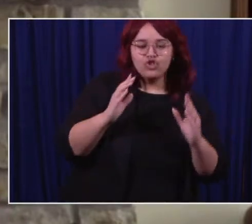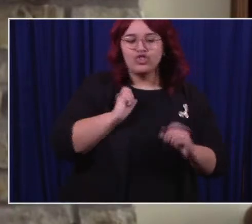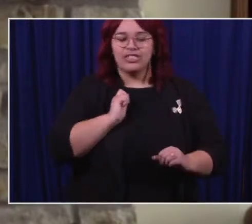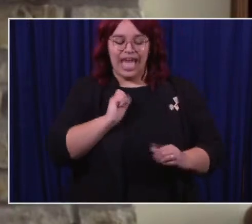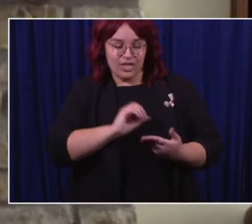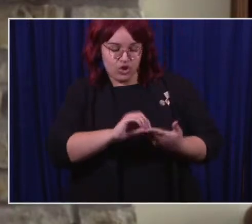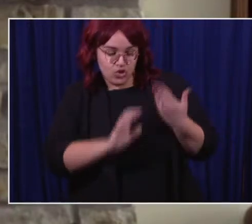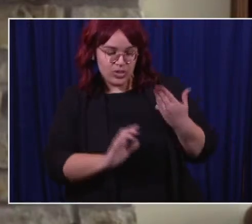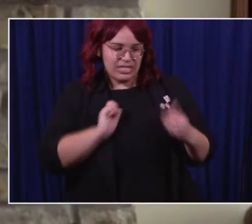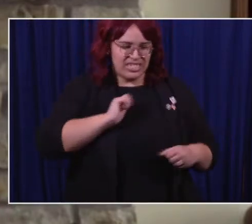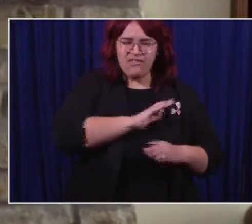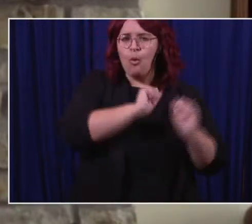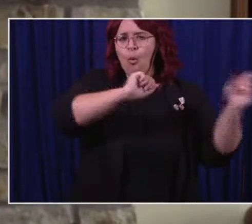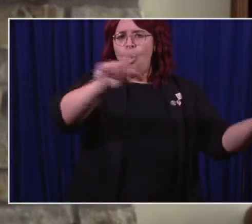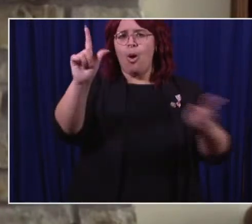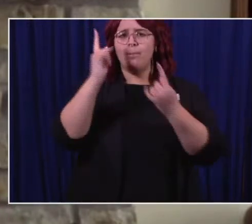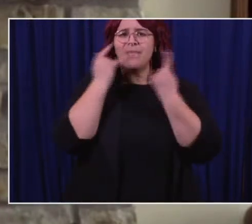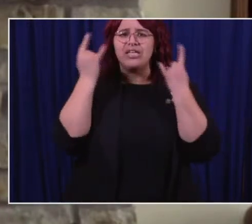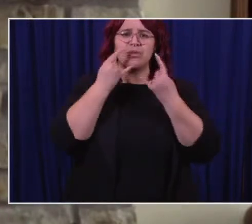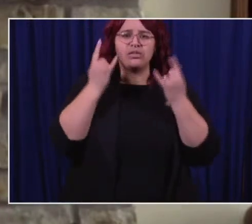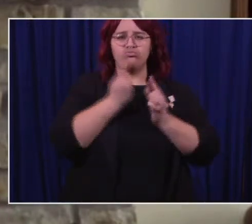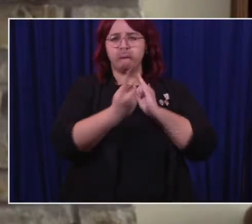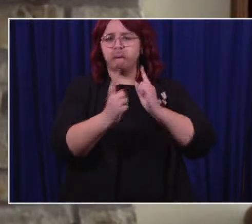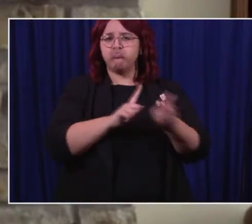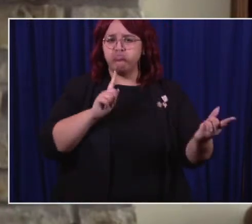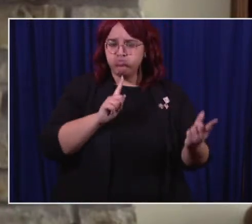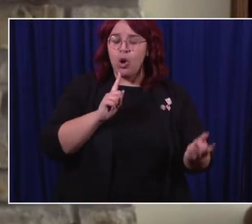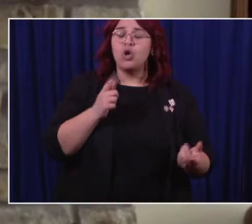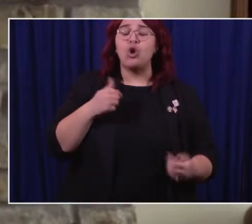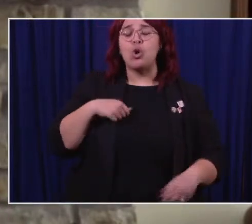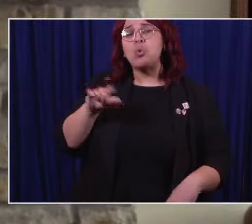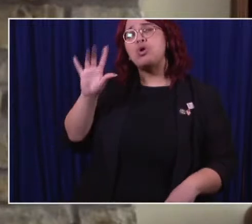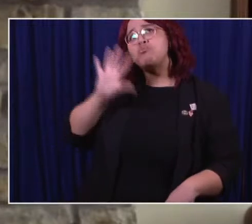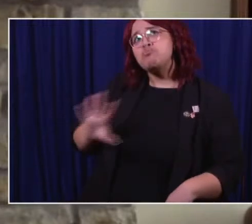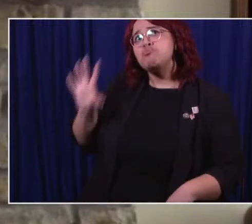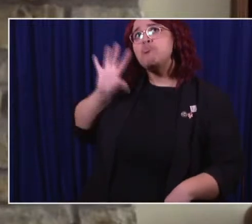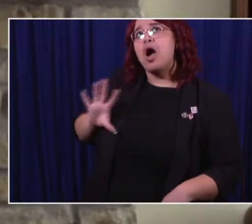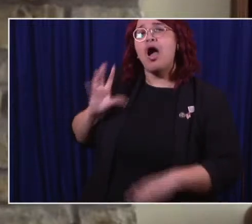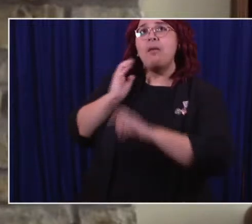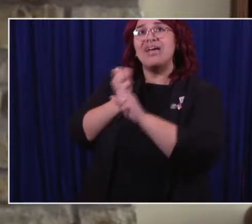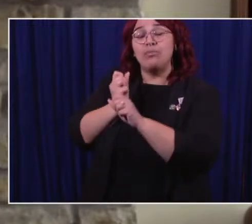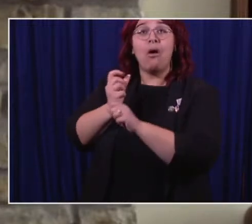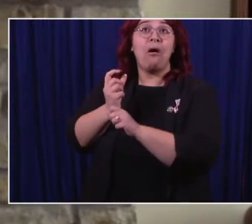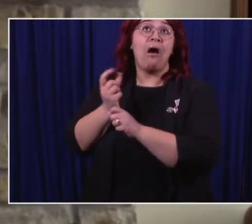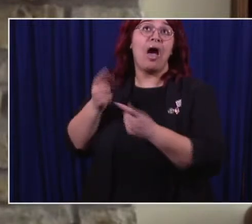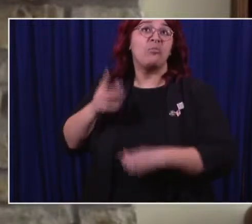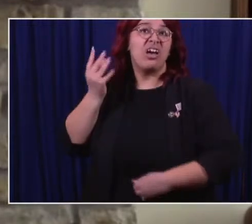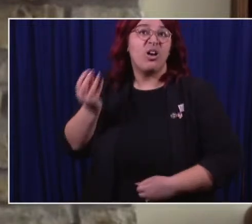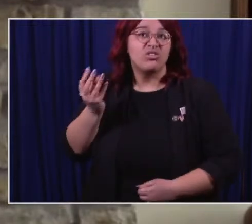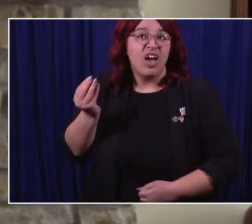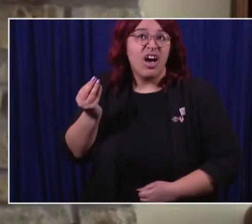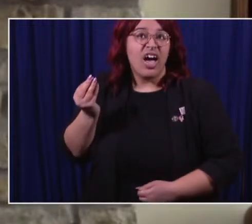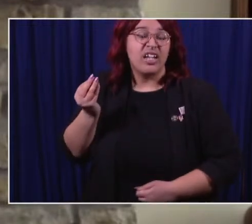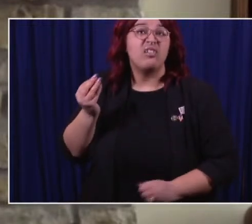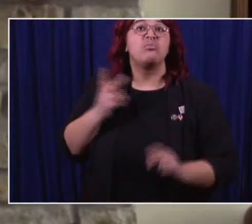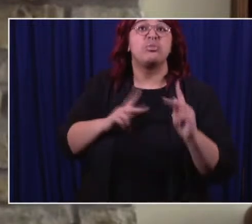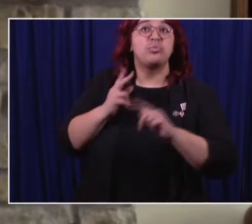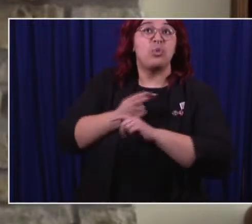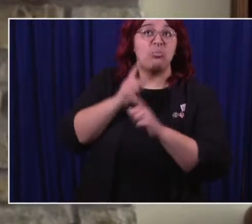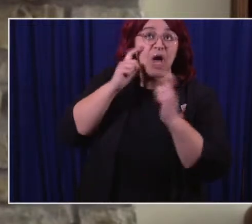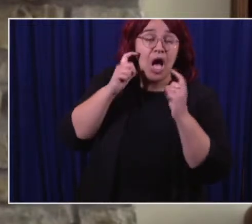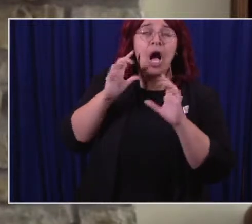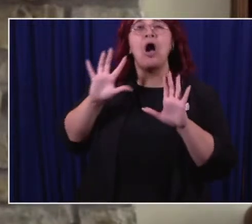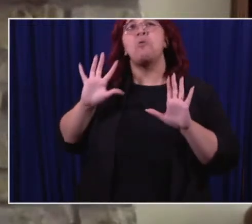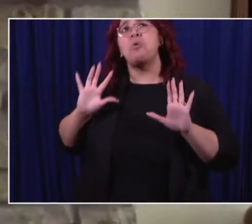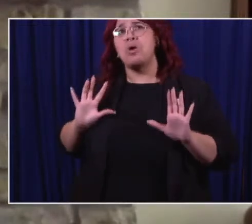of being outside, we think 30% is a logical place to start, provided they can also